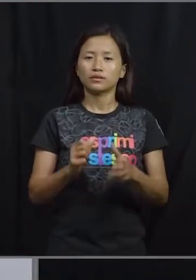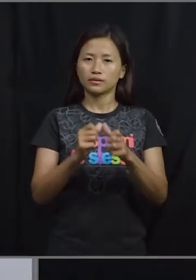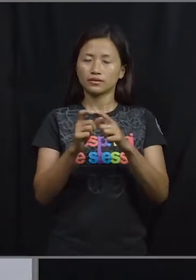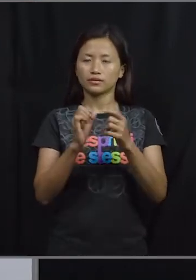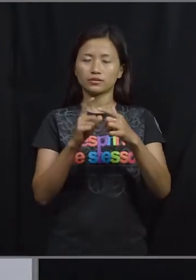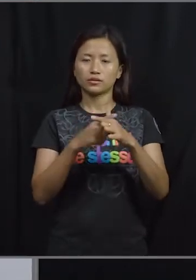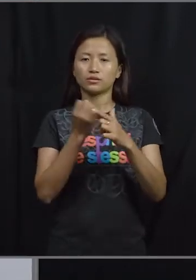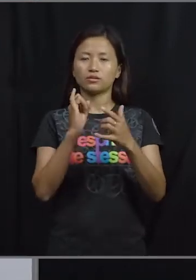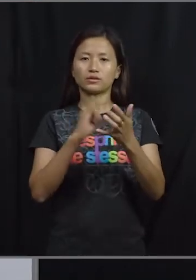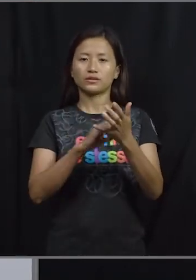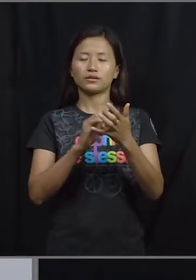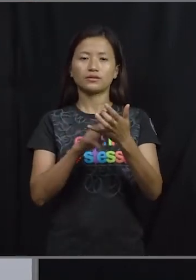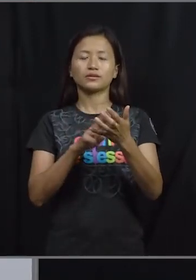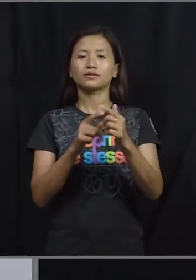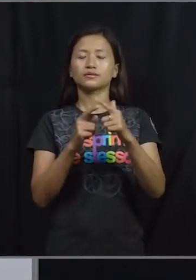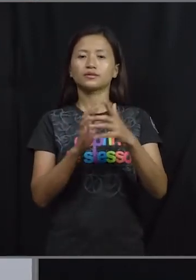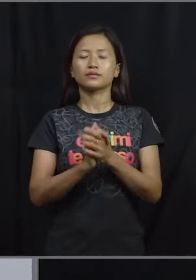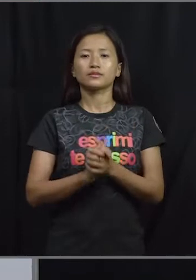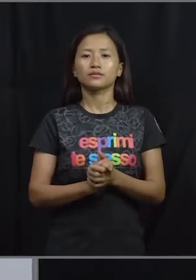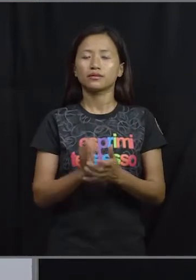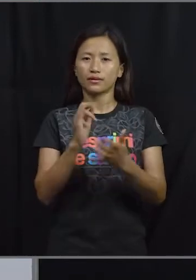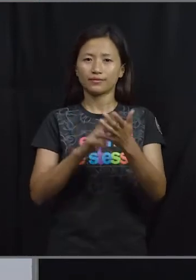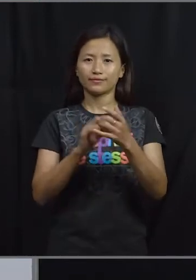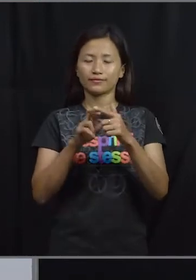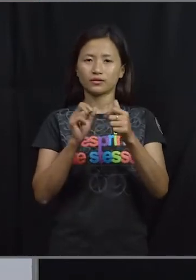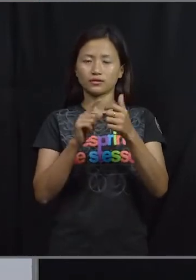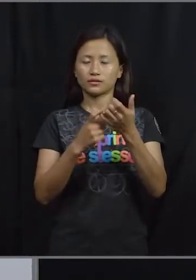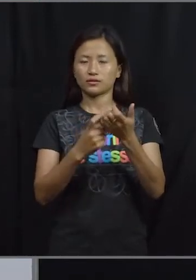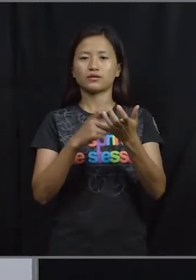adjoint, then we will learn inverse.